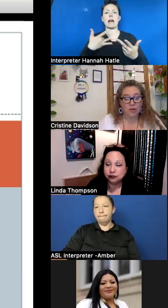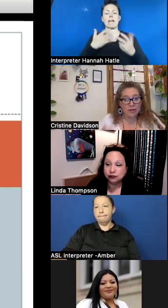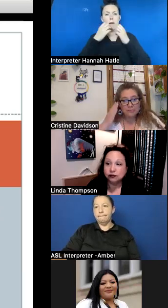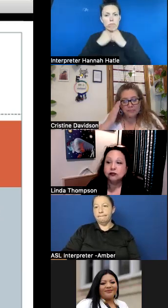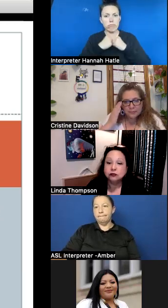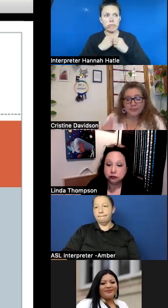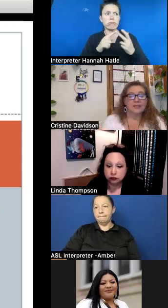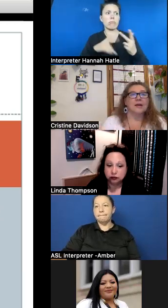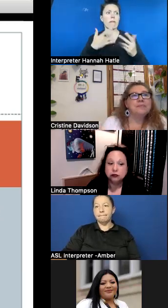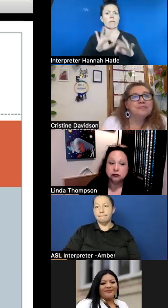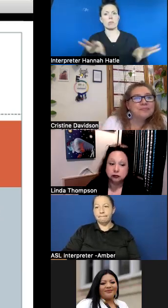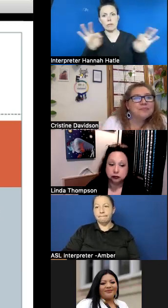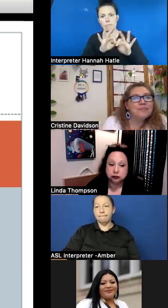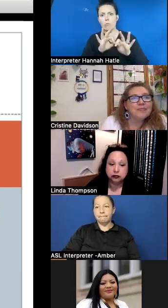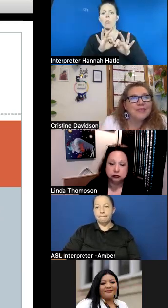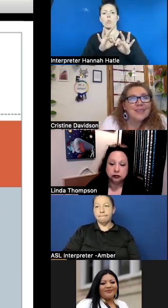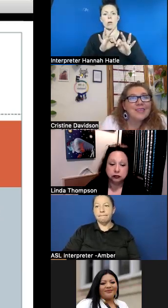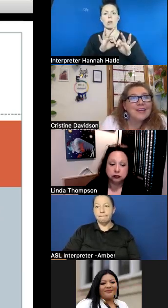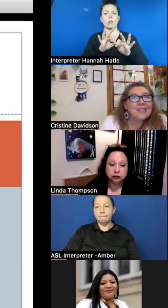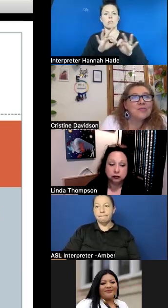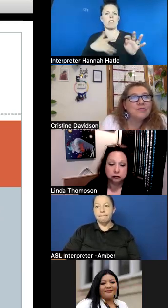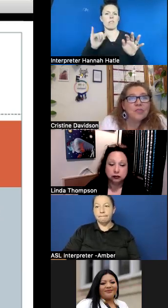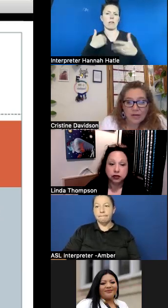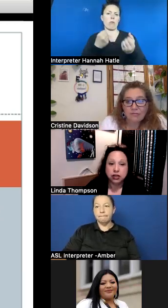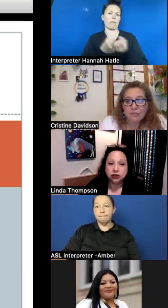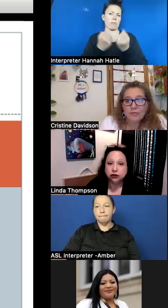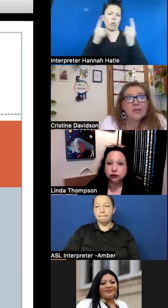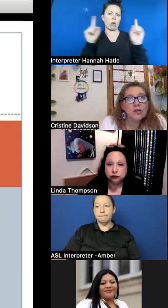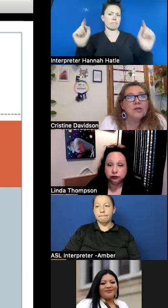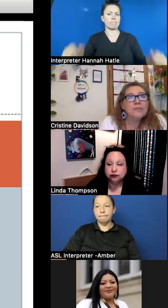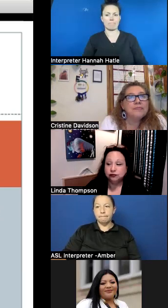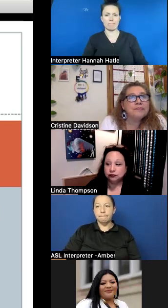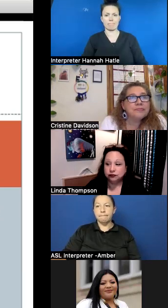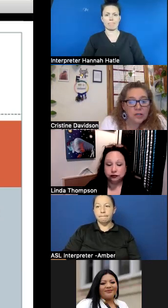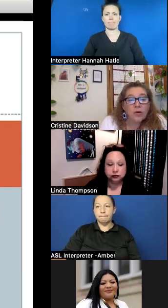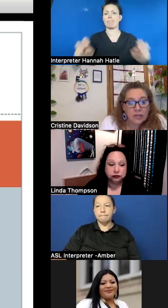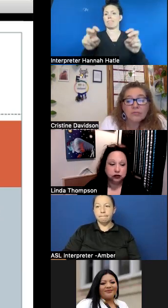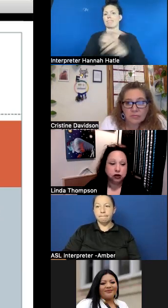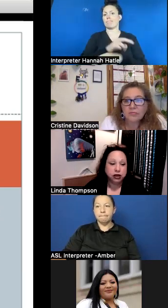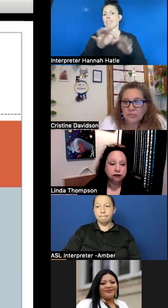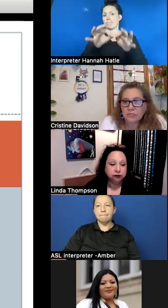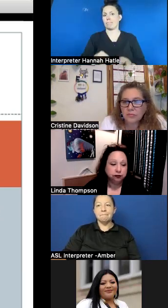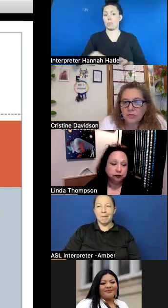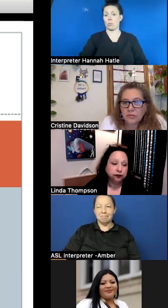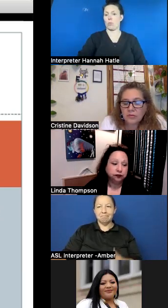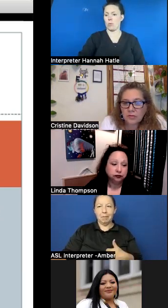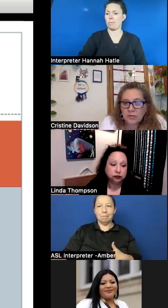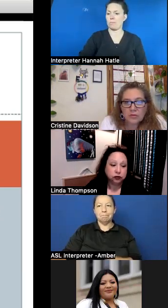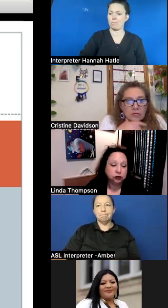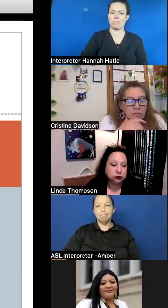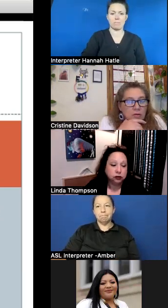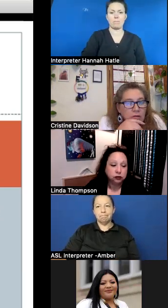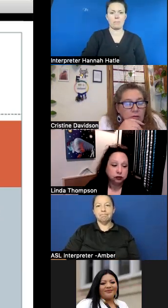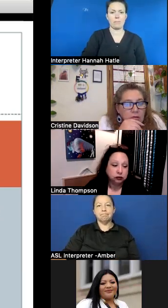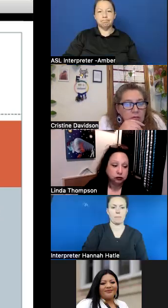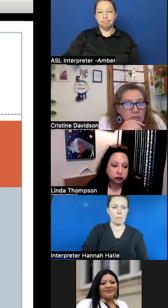them, right? Hi, all. Oh, ahead. Oh, thank you,